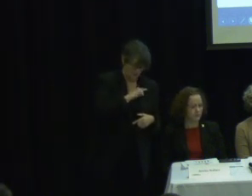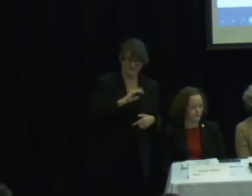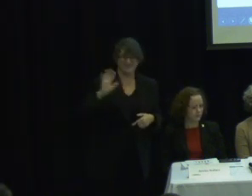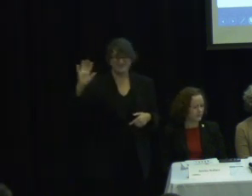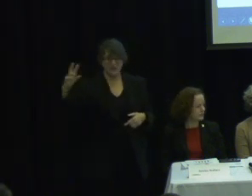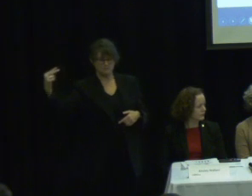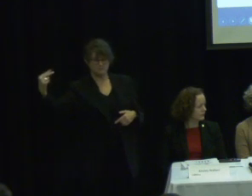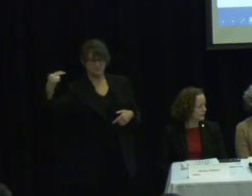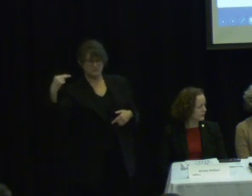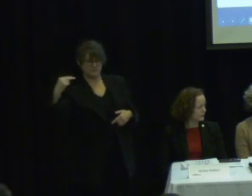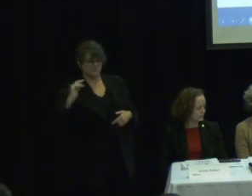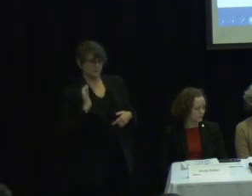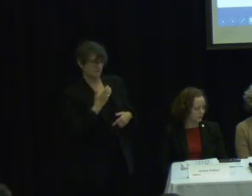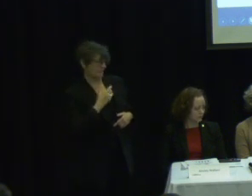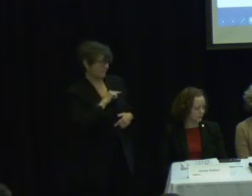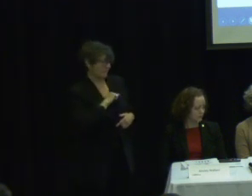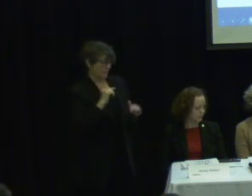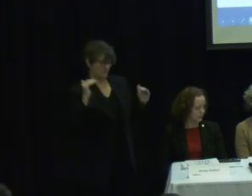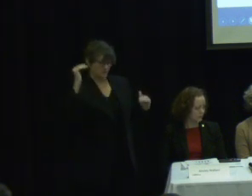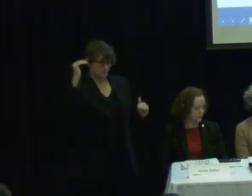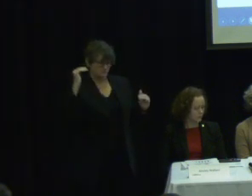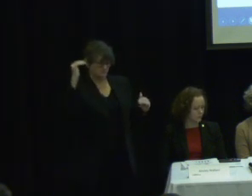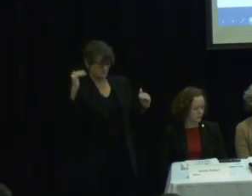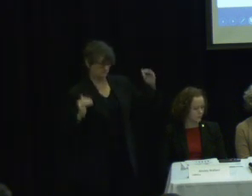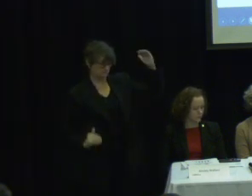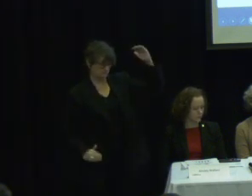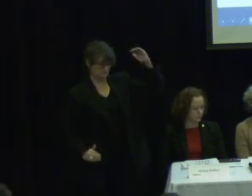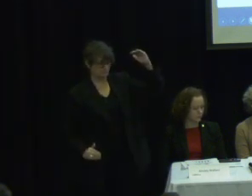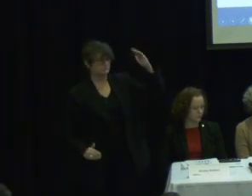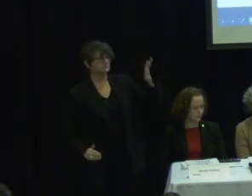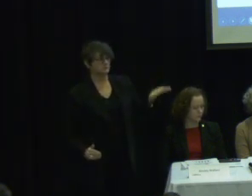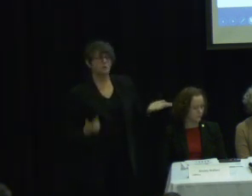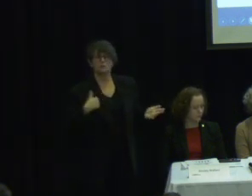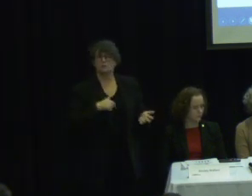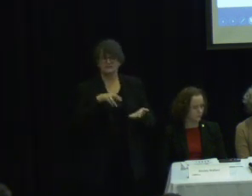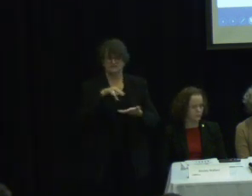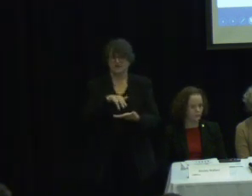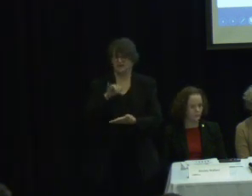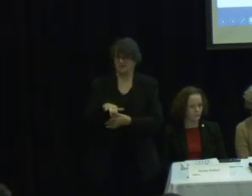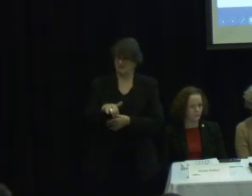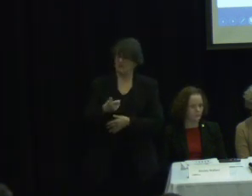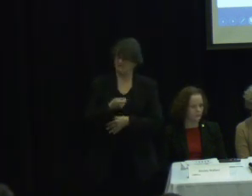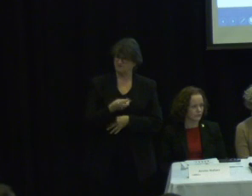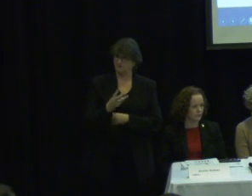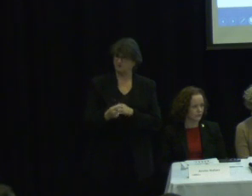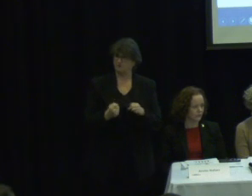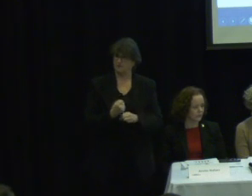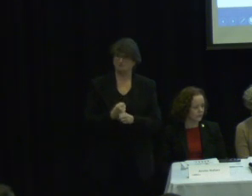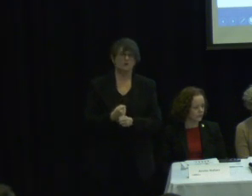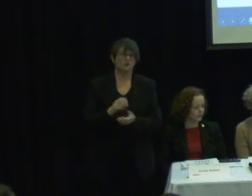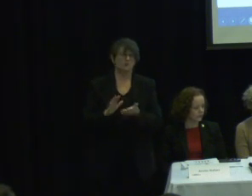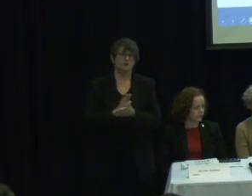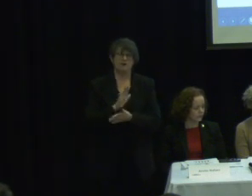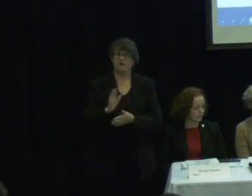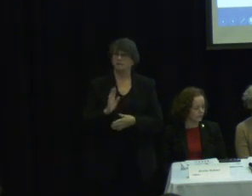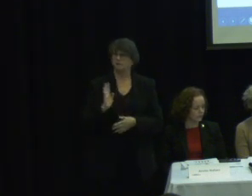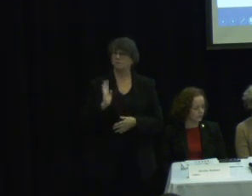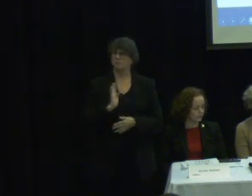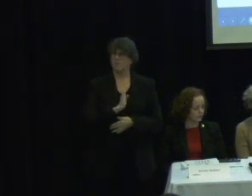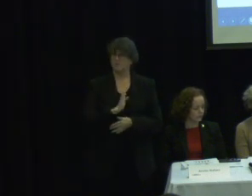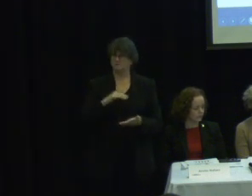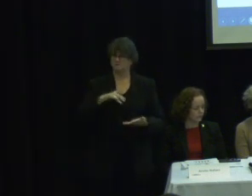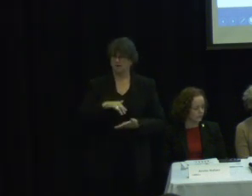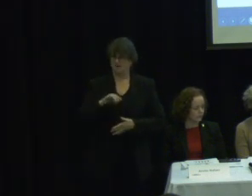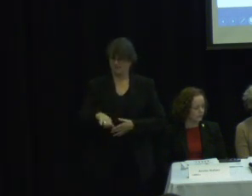gap. And they also, this is a study that's been done for 30 or 40 years by the College Board. It's a service you can